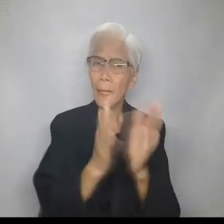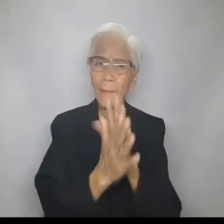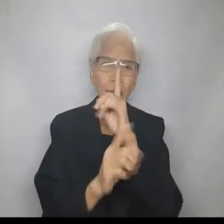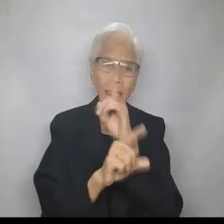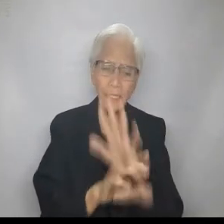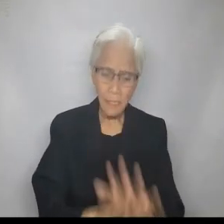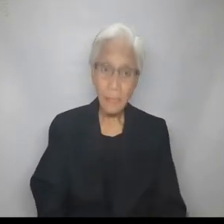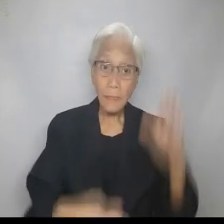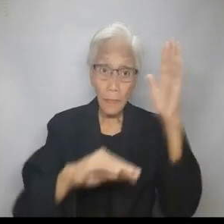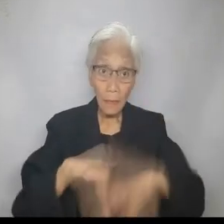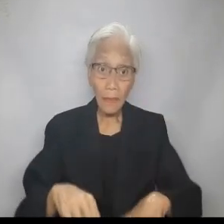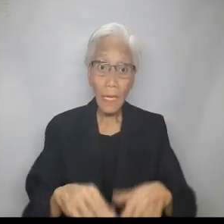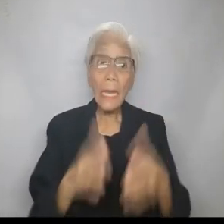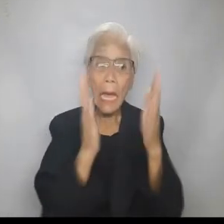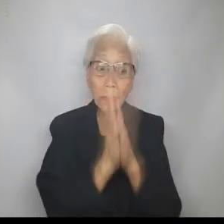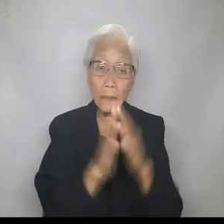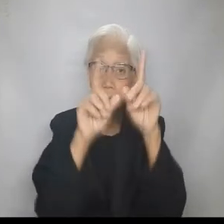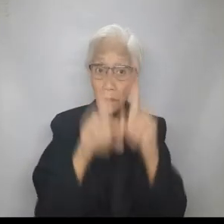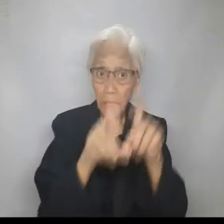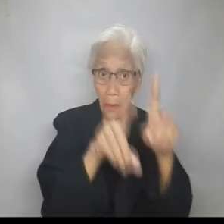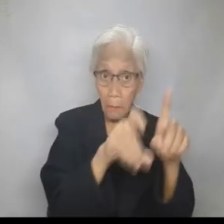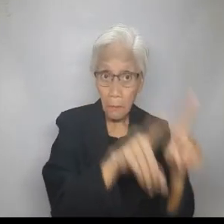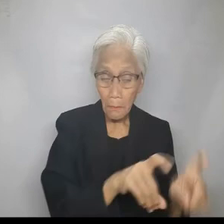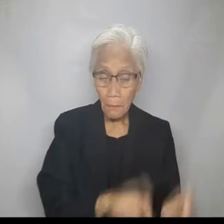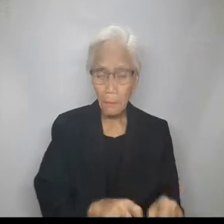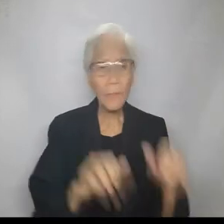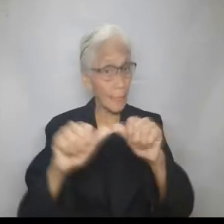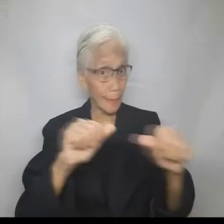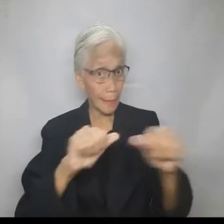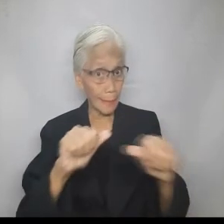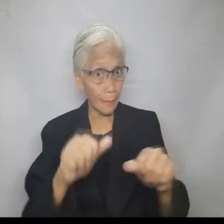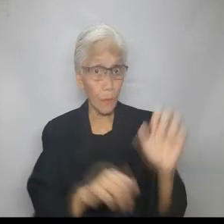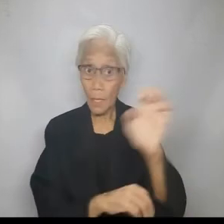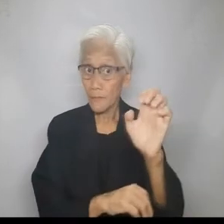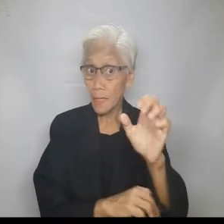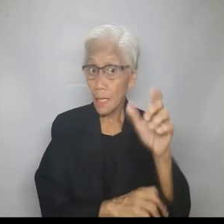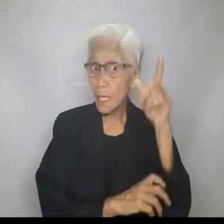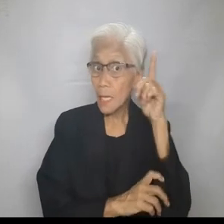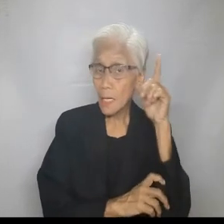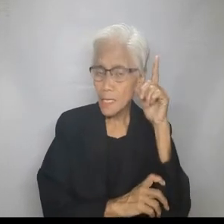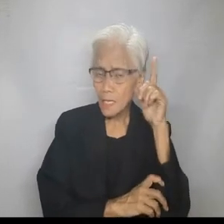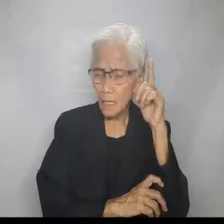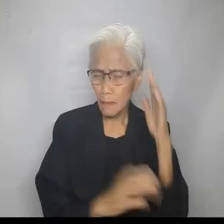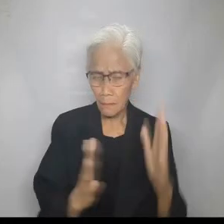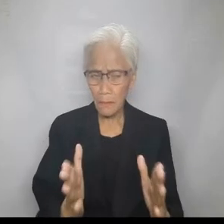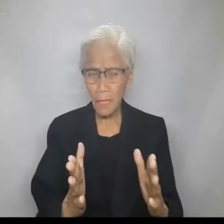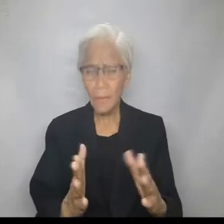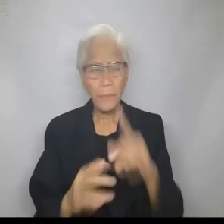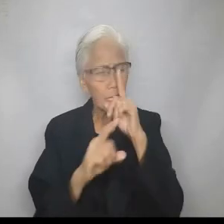by maintaining silence than by asking questions. As an active or emphatic